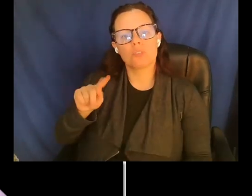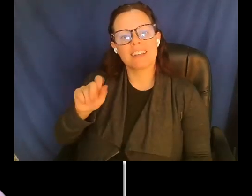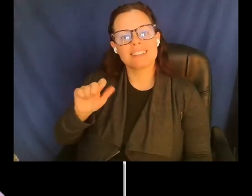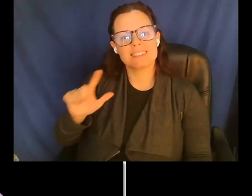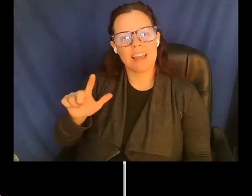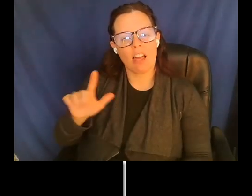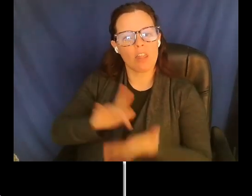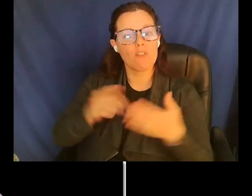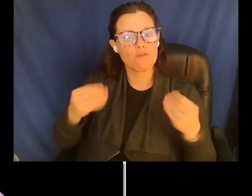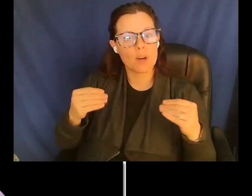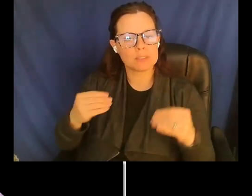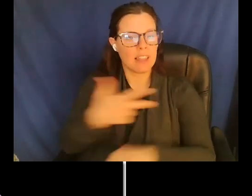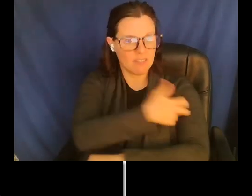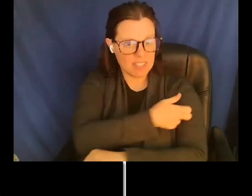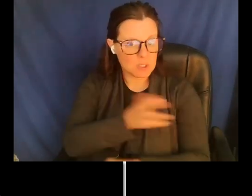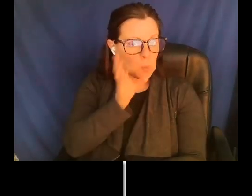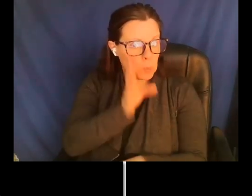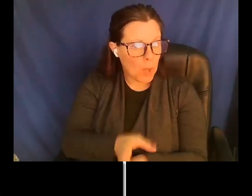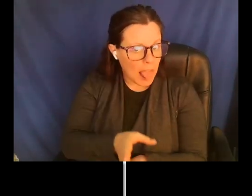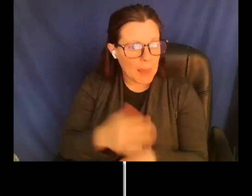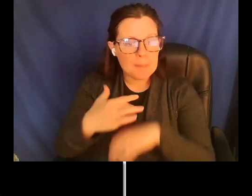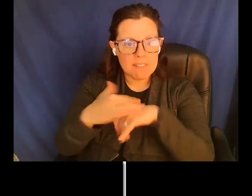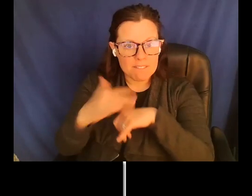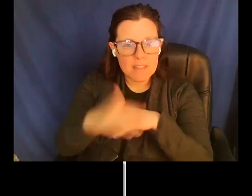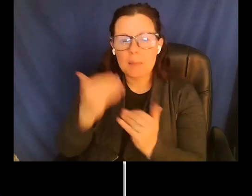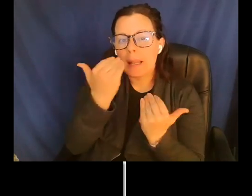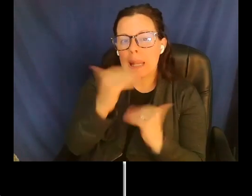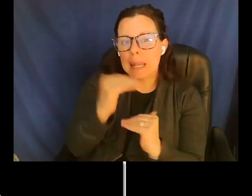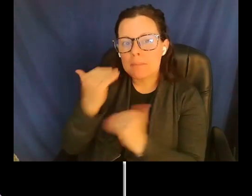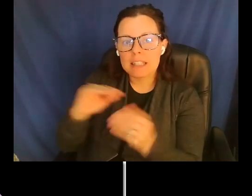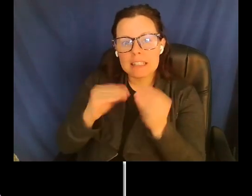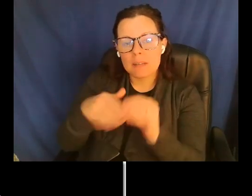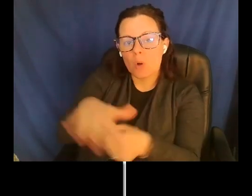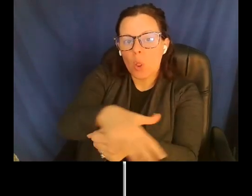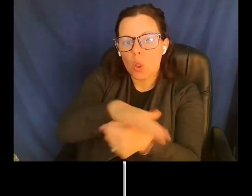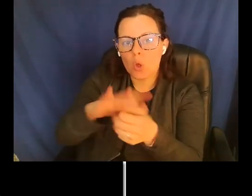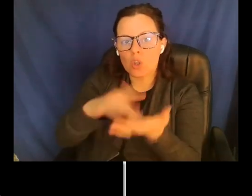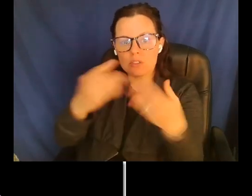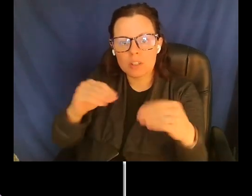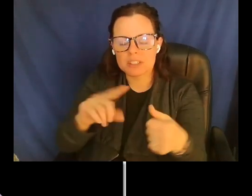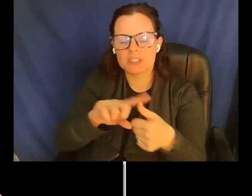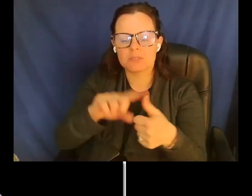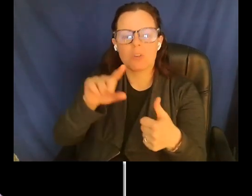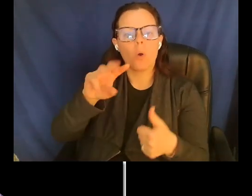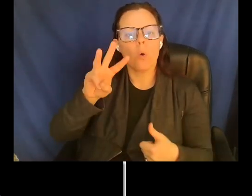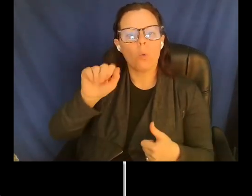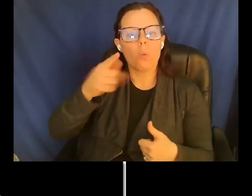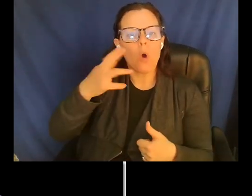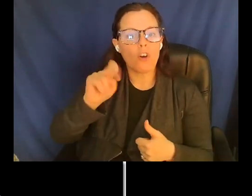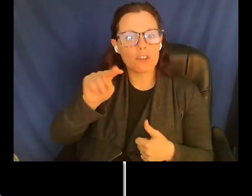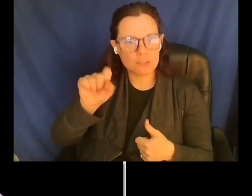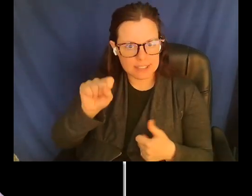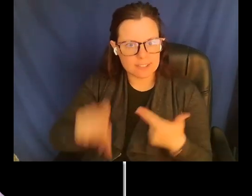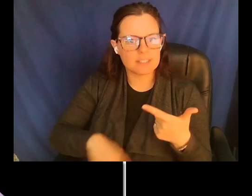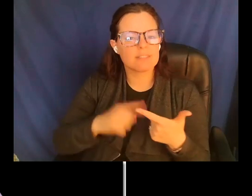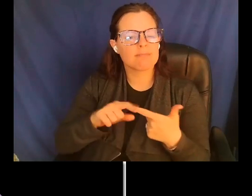Vaccine is or will be available in limited amounts at local pharmacies, including Walgreens and Hy-Vee.